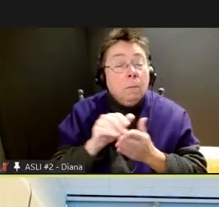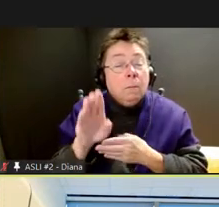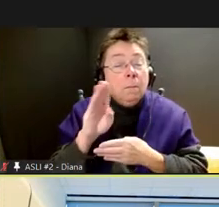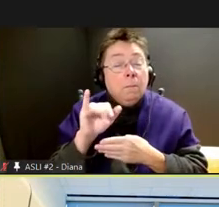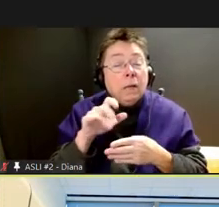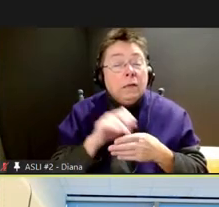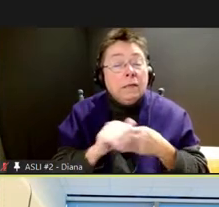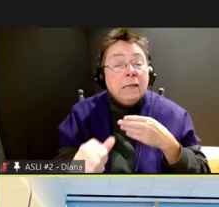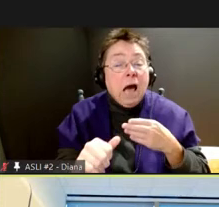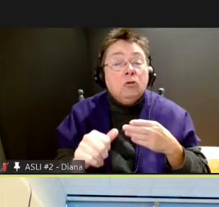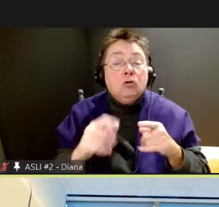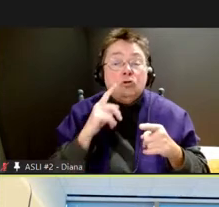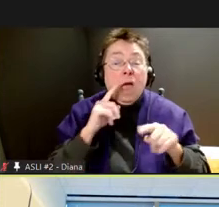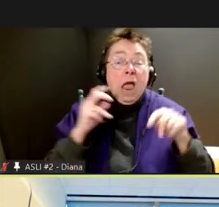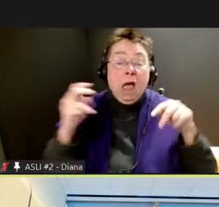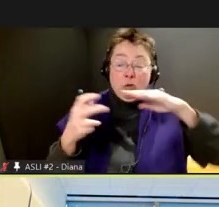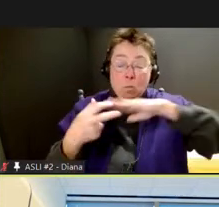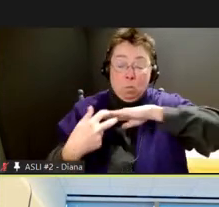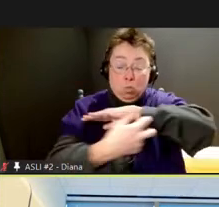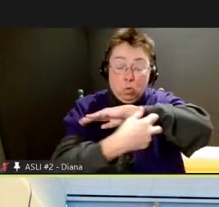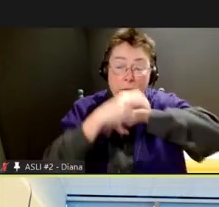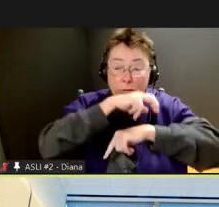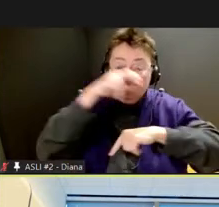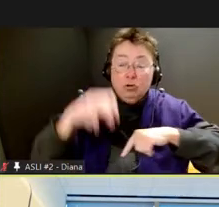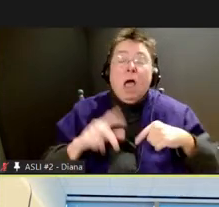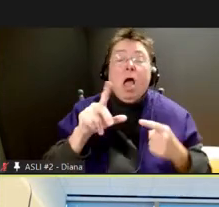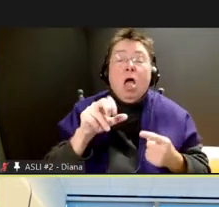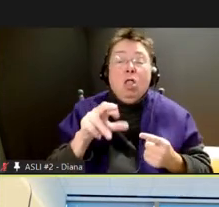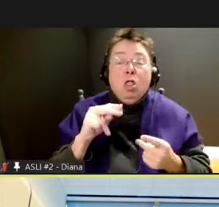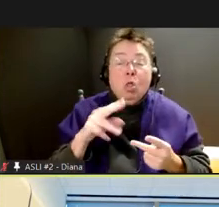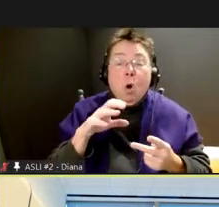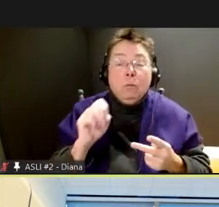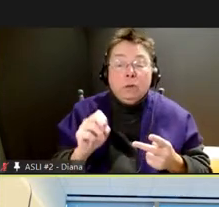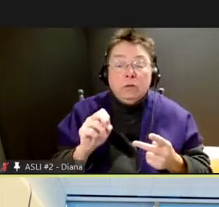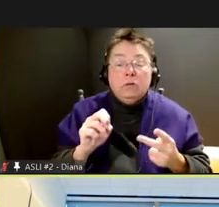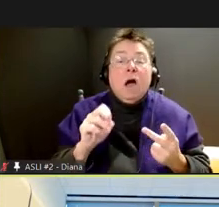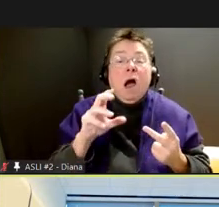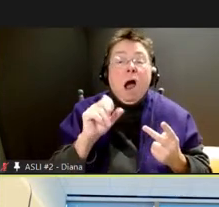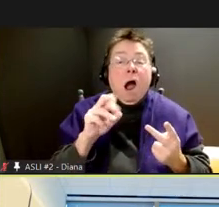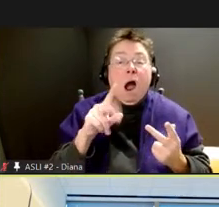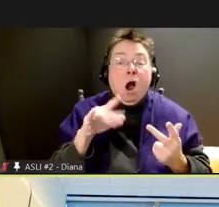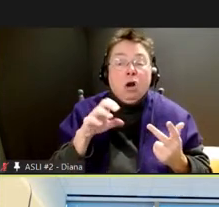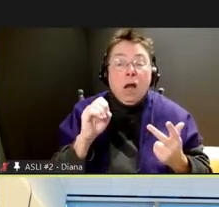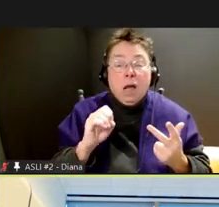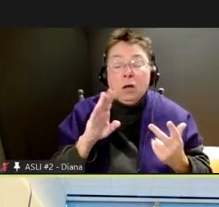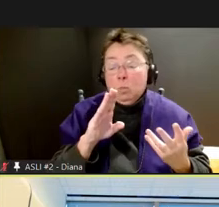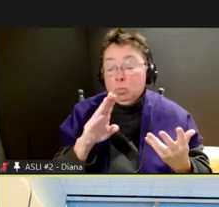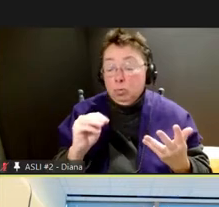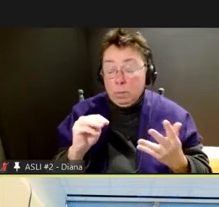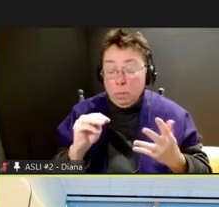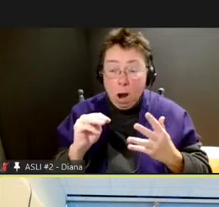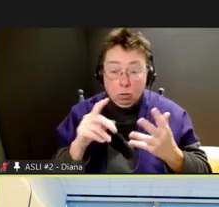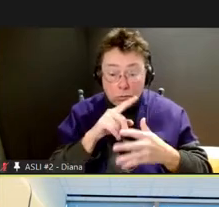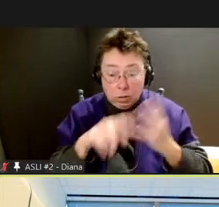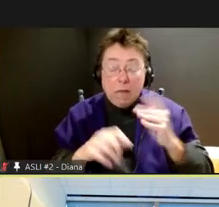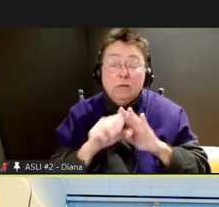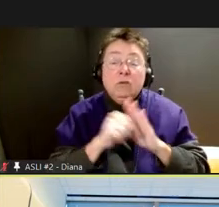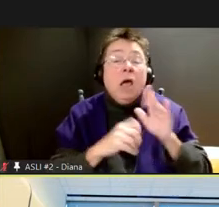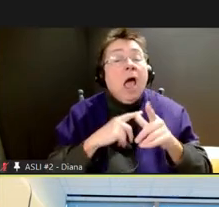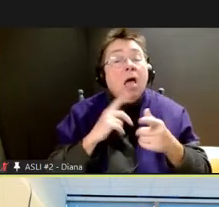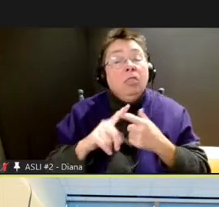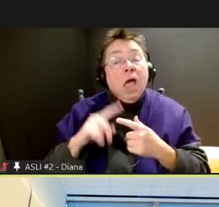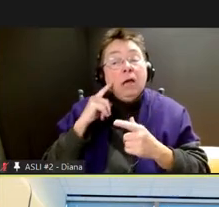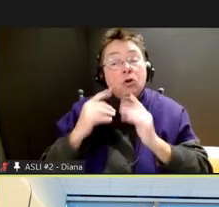Red Purple Bypass Bridge, Lawrence, Argyle, Berwyn, and Bryn Mawr stations, and a new signal system between Belmont and Howard